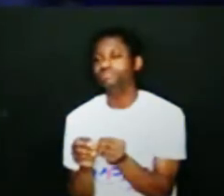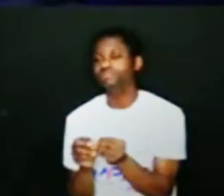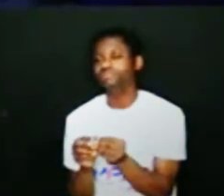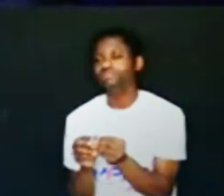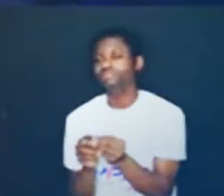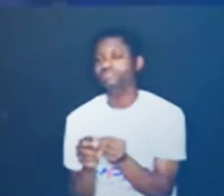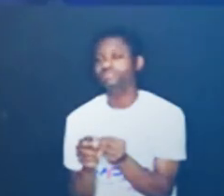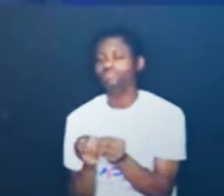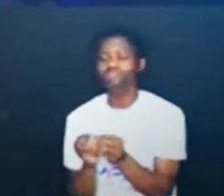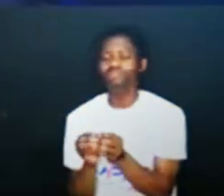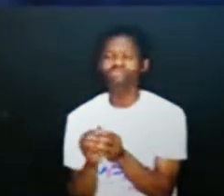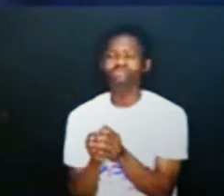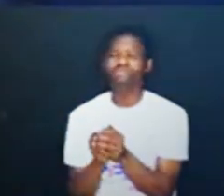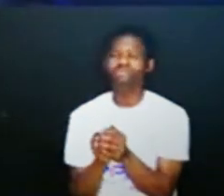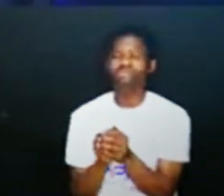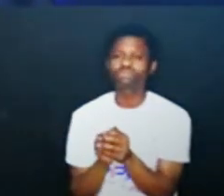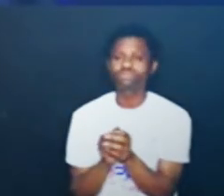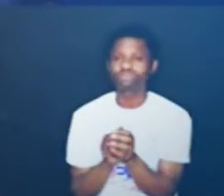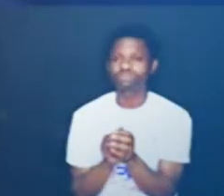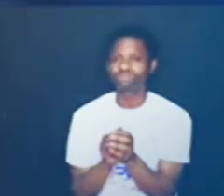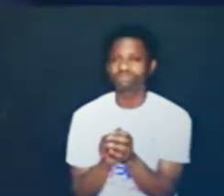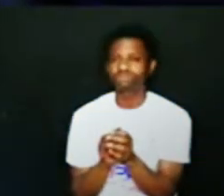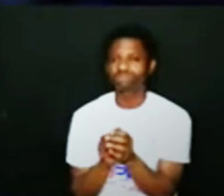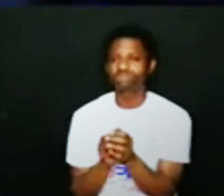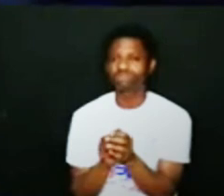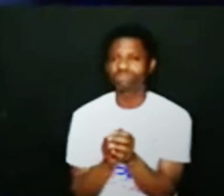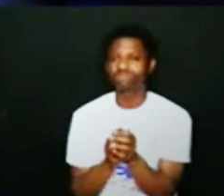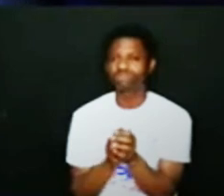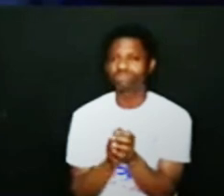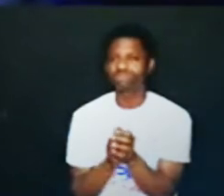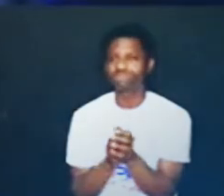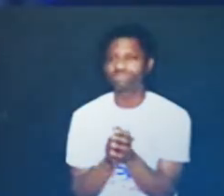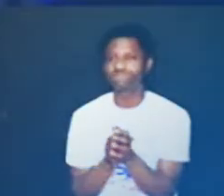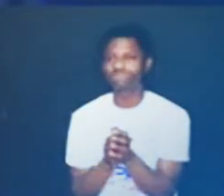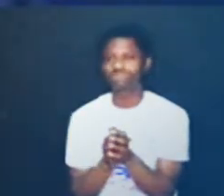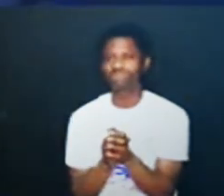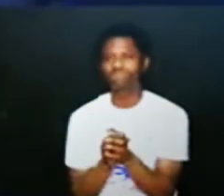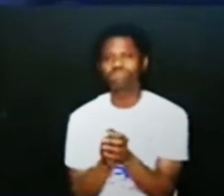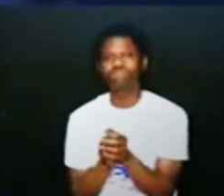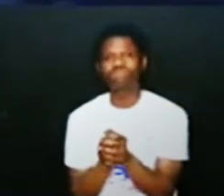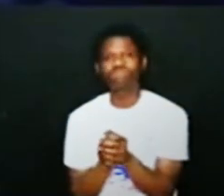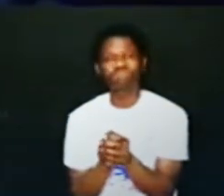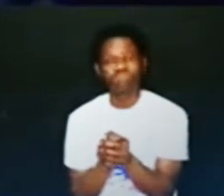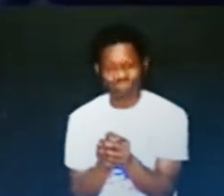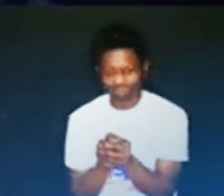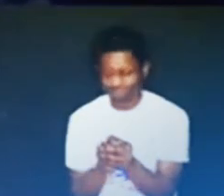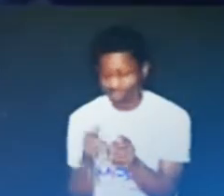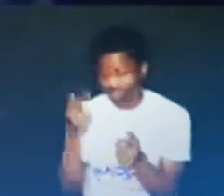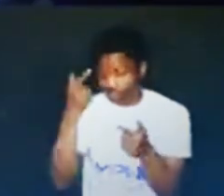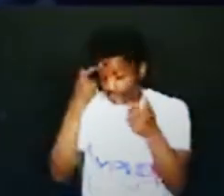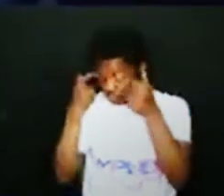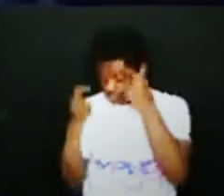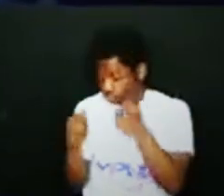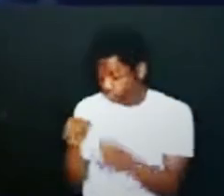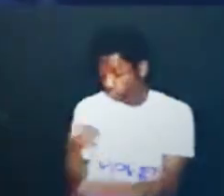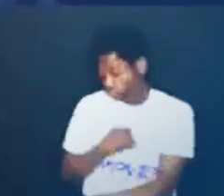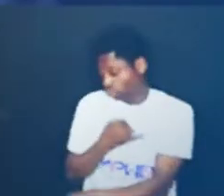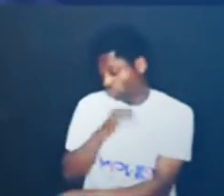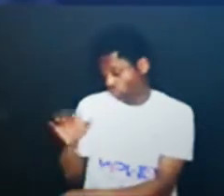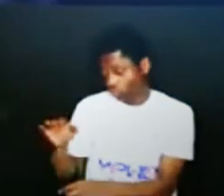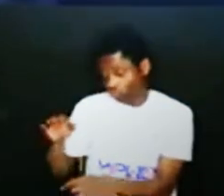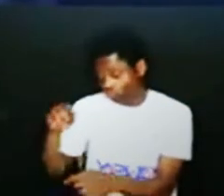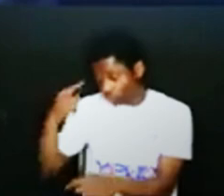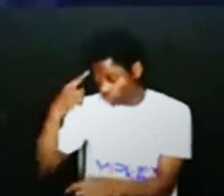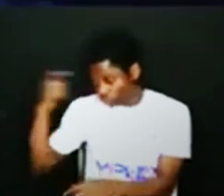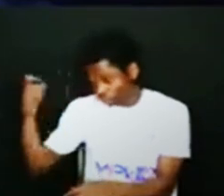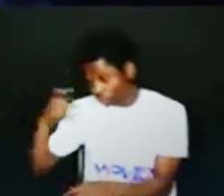Na ni die not munsem inti, or koso etane no ara. Yeah, because of his dream and what he